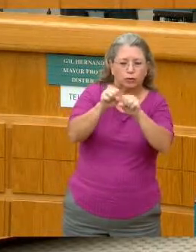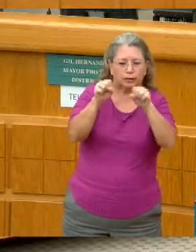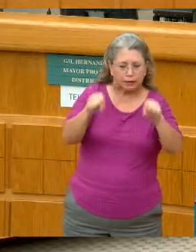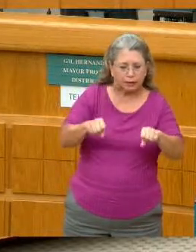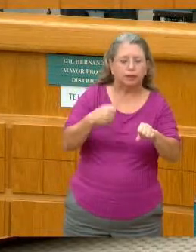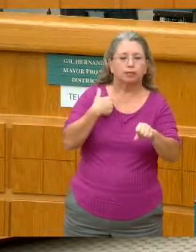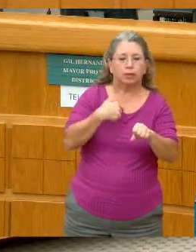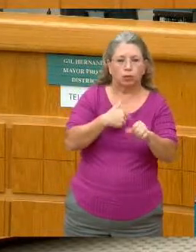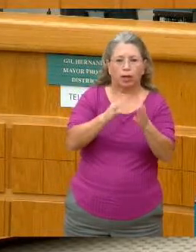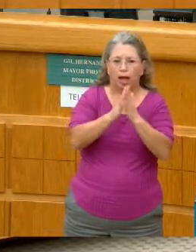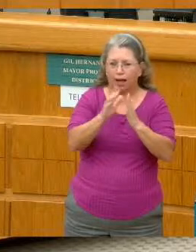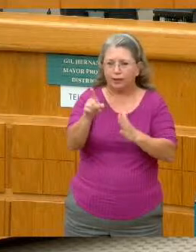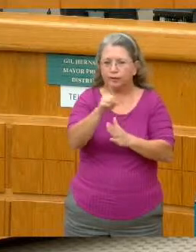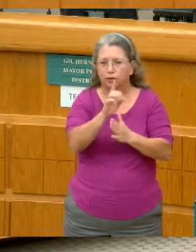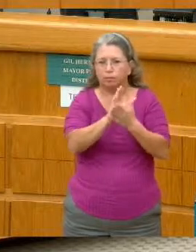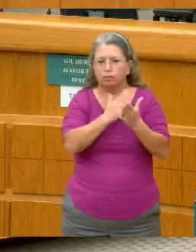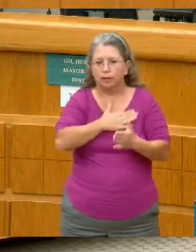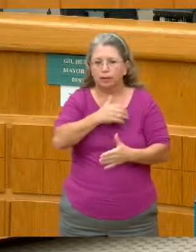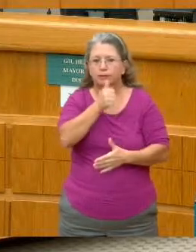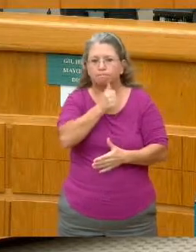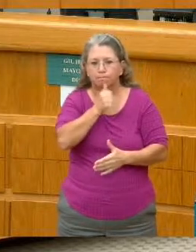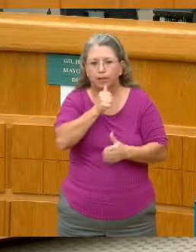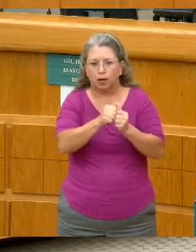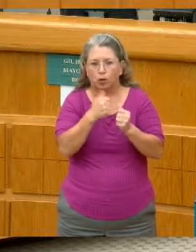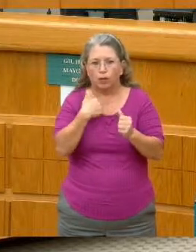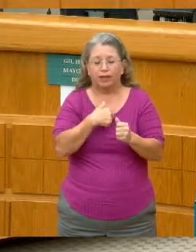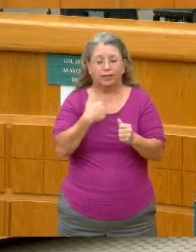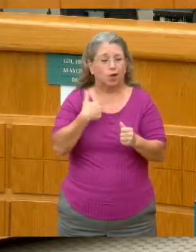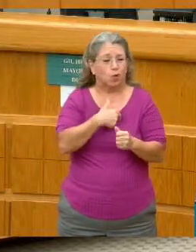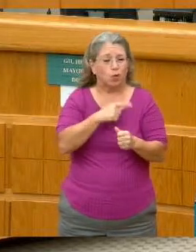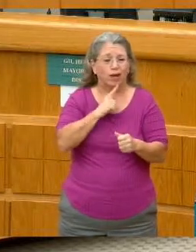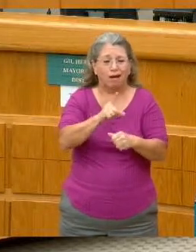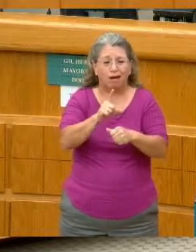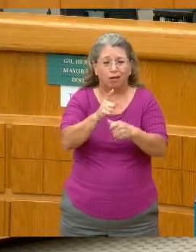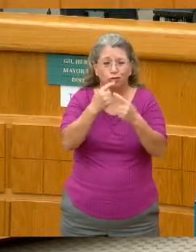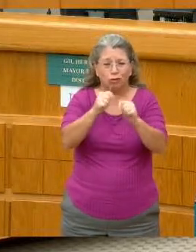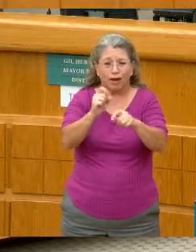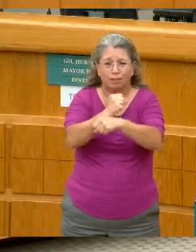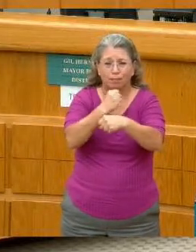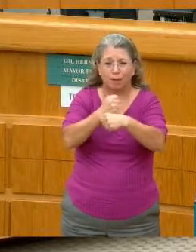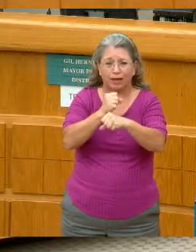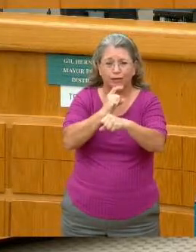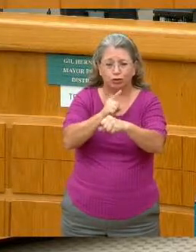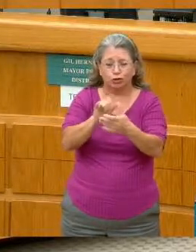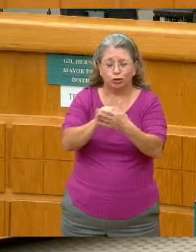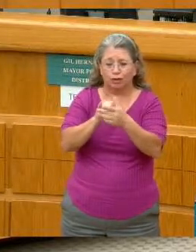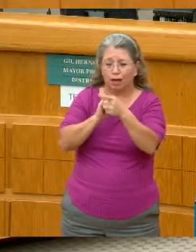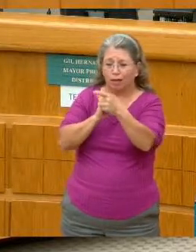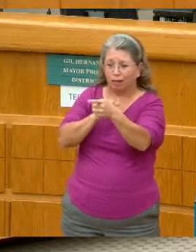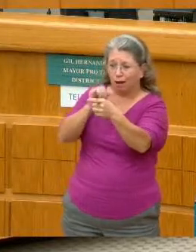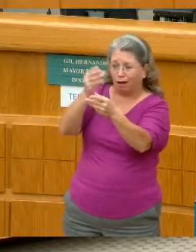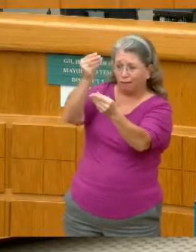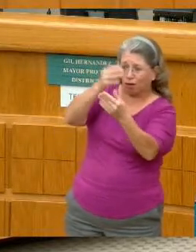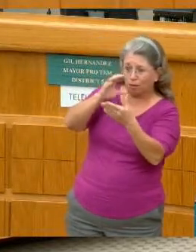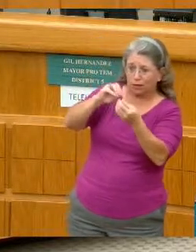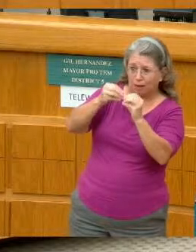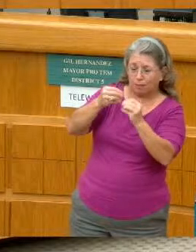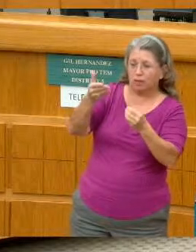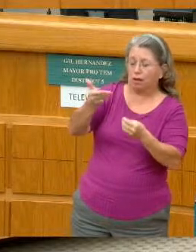ensure that the numbers we are reporting are not duplicates. You may also see edits to numbers as